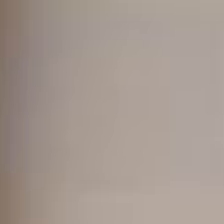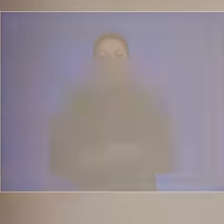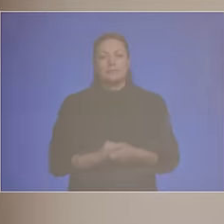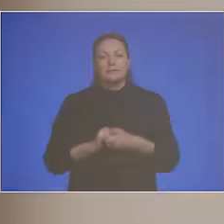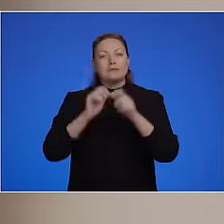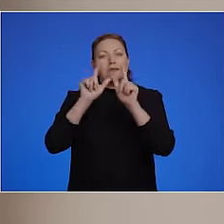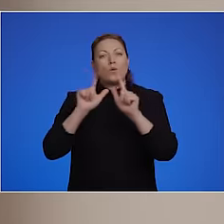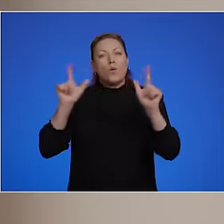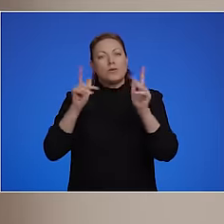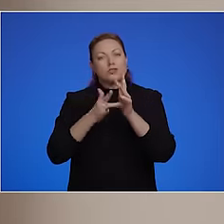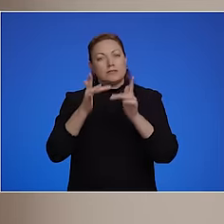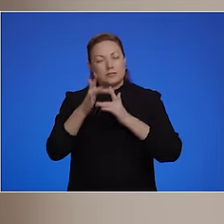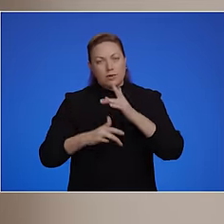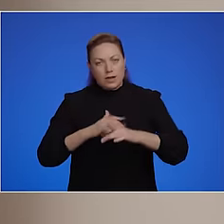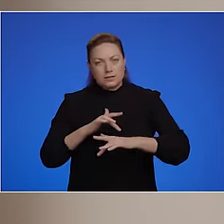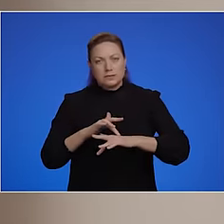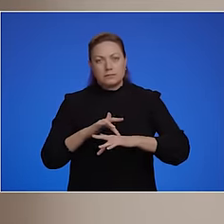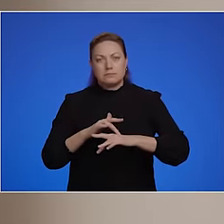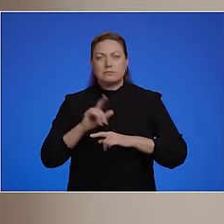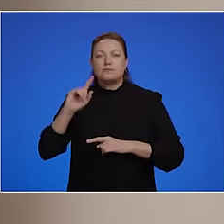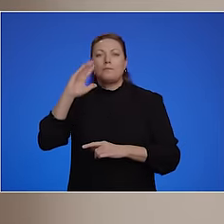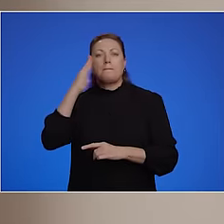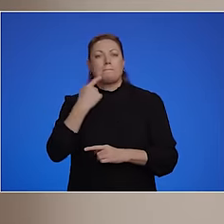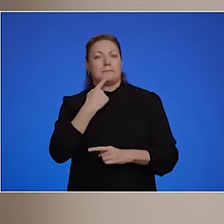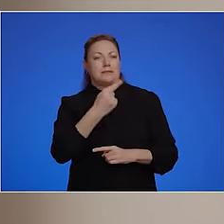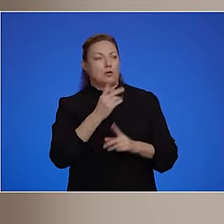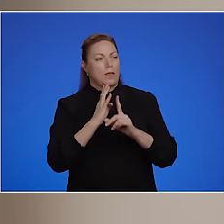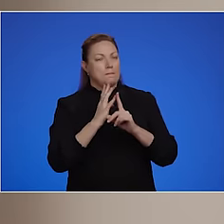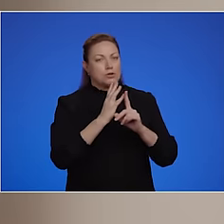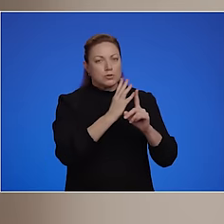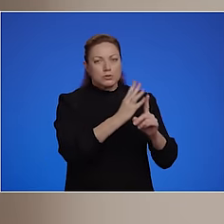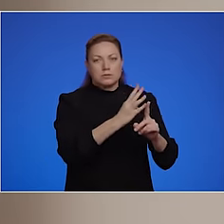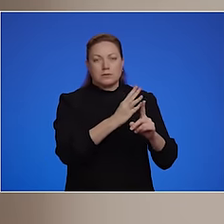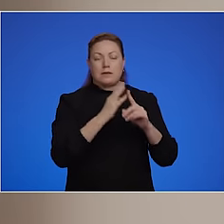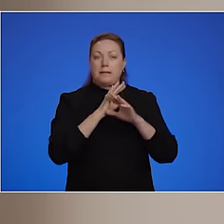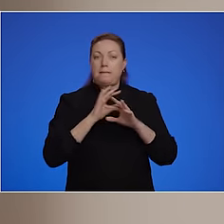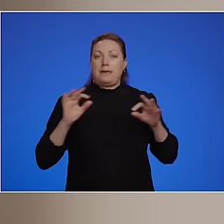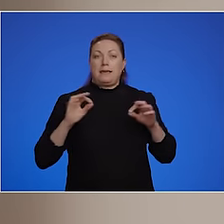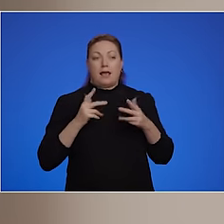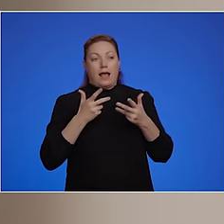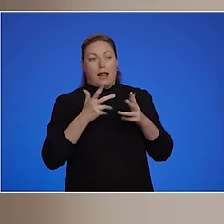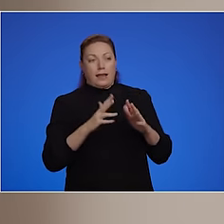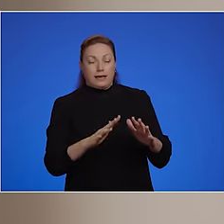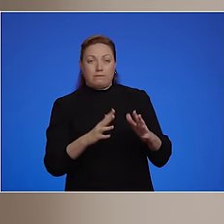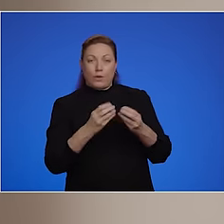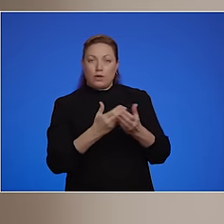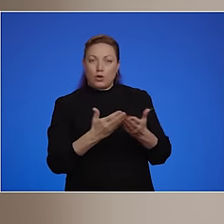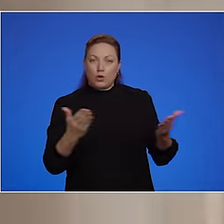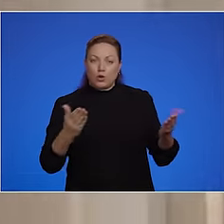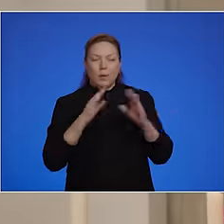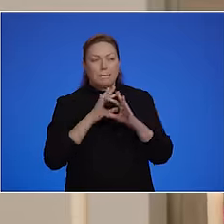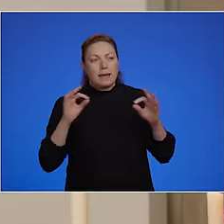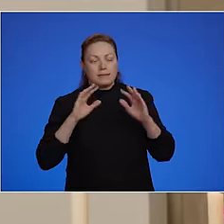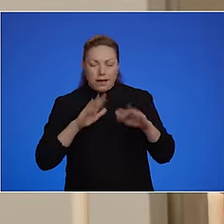and forever. Lord Jesus Christ, who said to your apostles, Peace I leave you, my peace I give